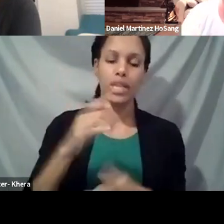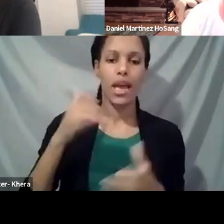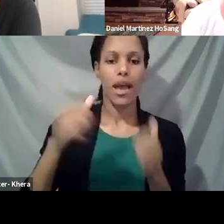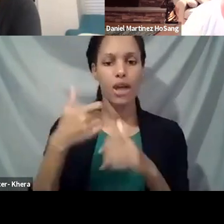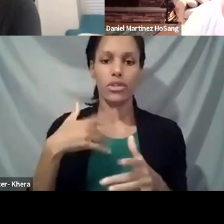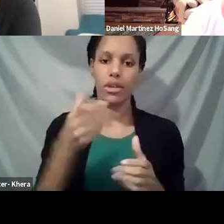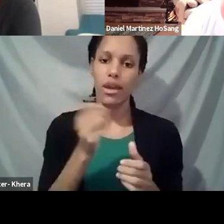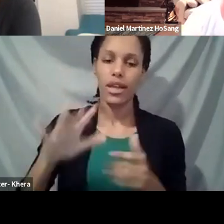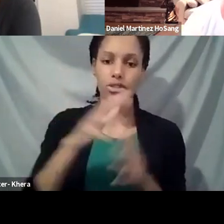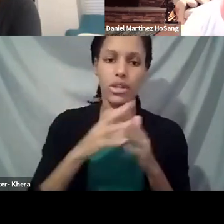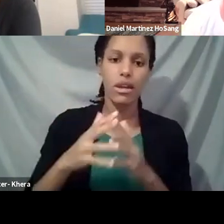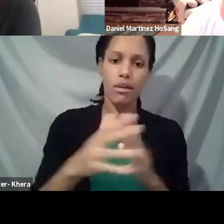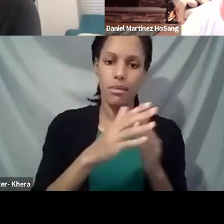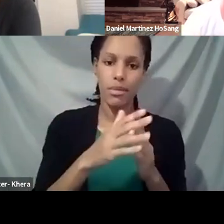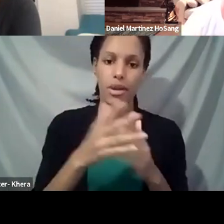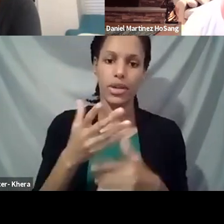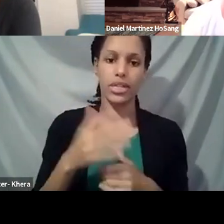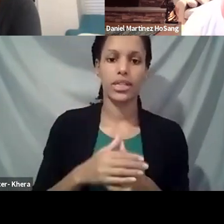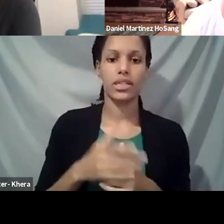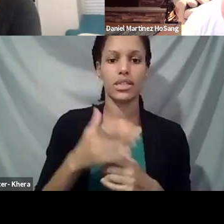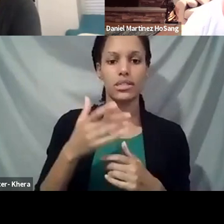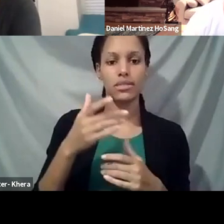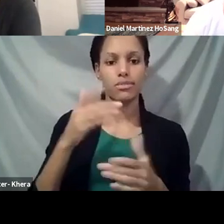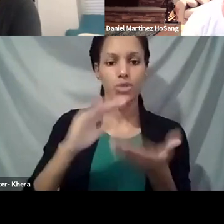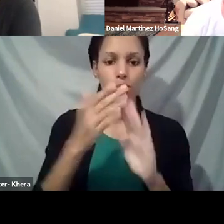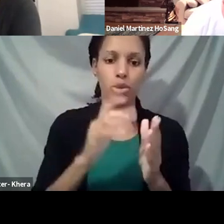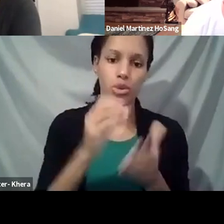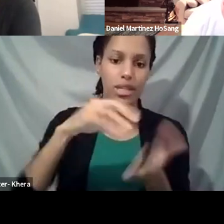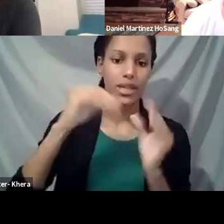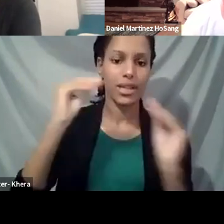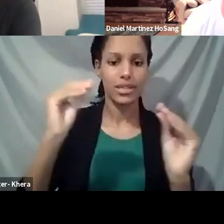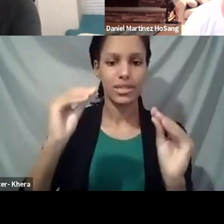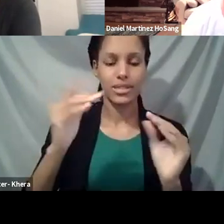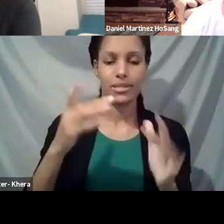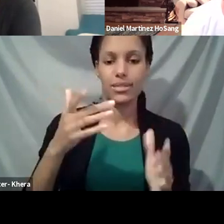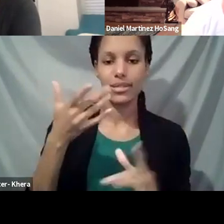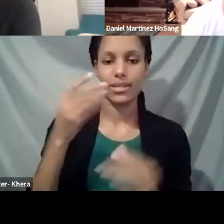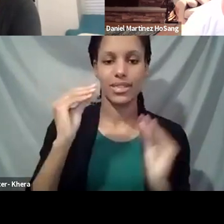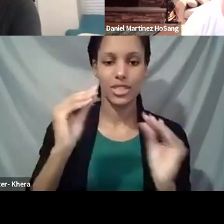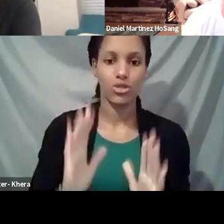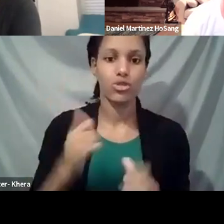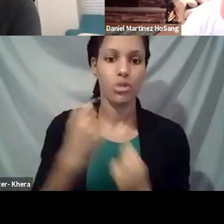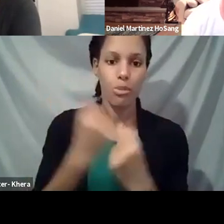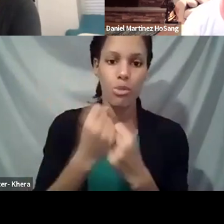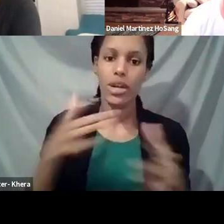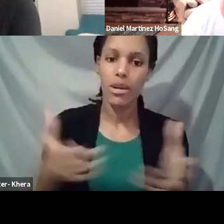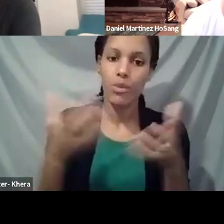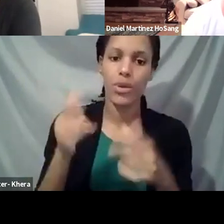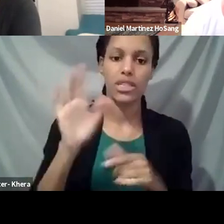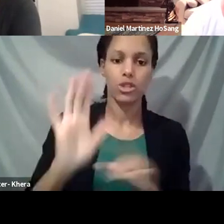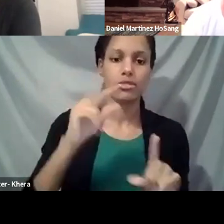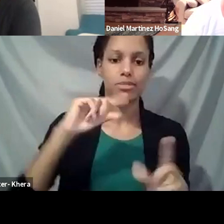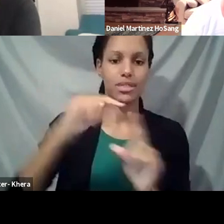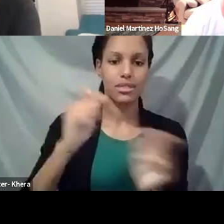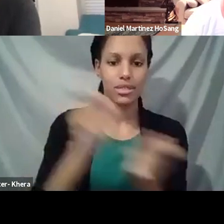and embrace particular ideologies and rationales. Finally, Lakshmi Amin is a senior in Brantford College, majoring in